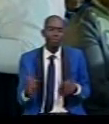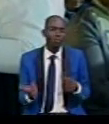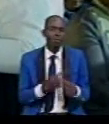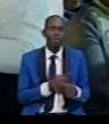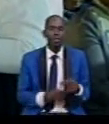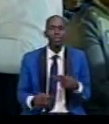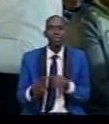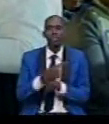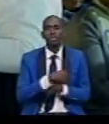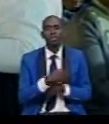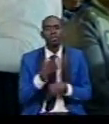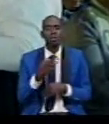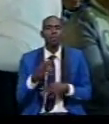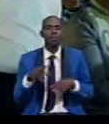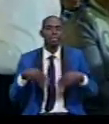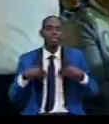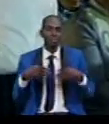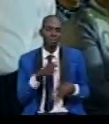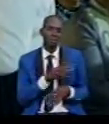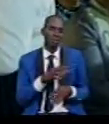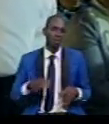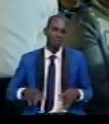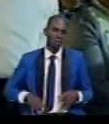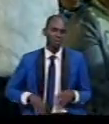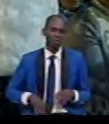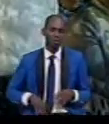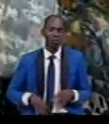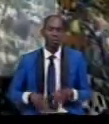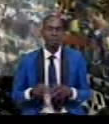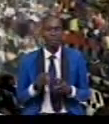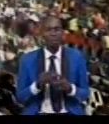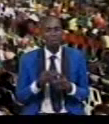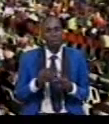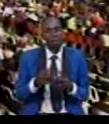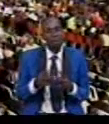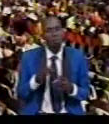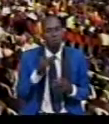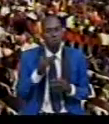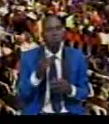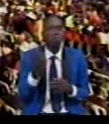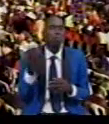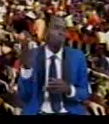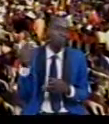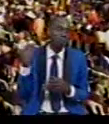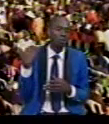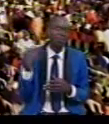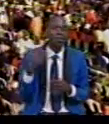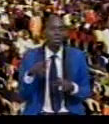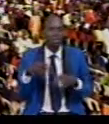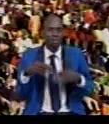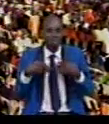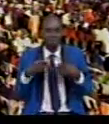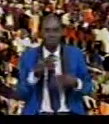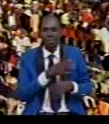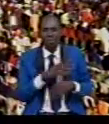or maybe you were once born again, you went back to the